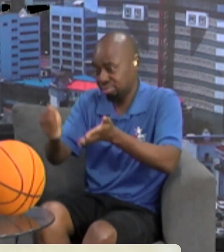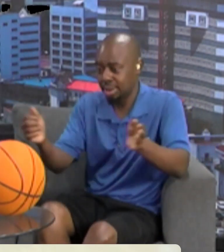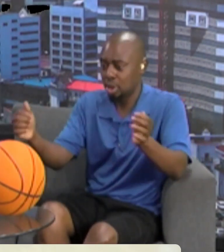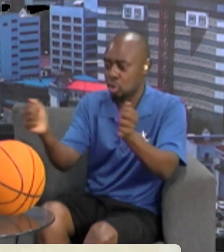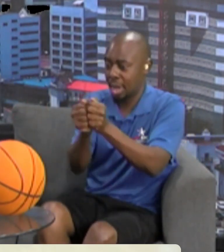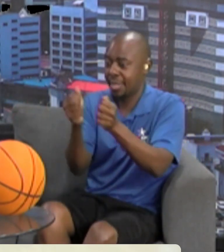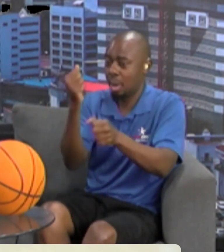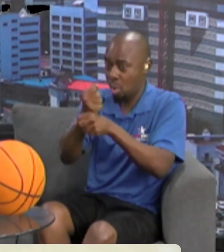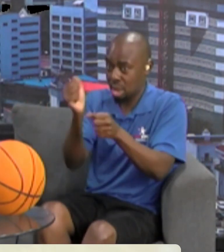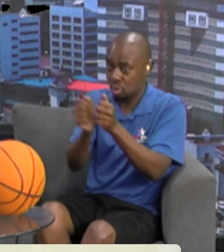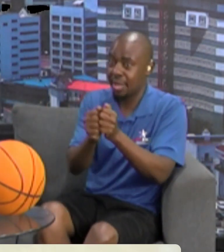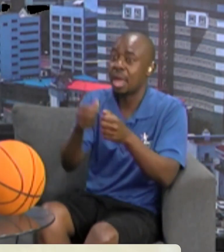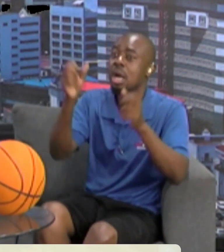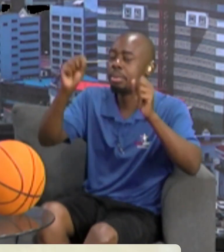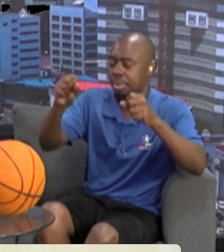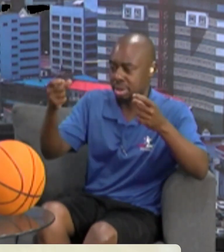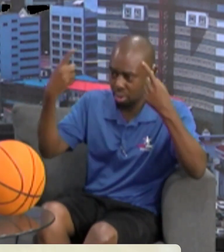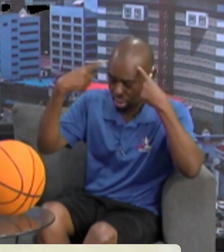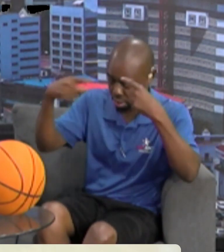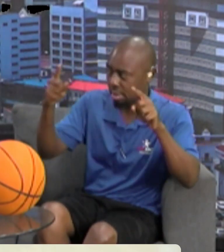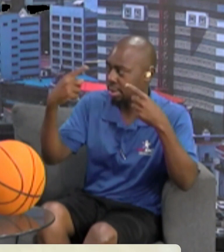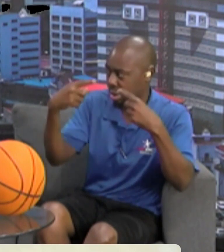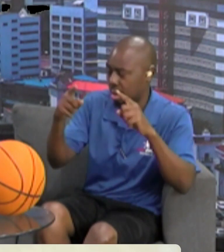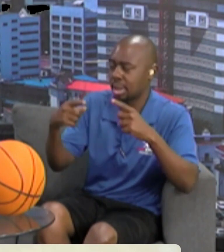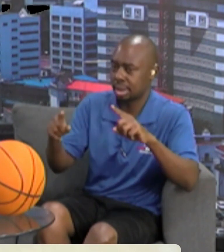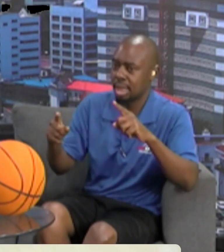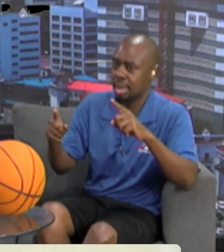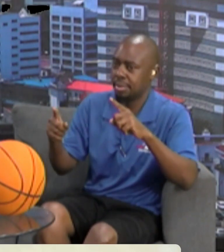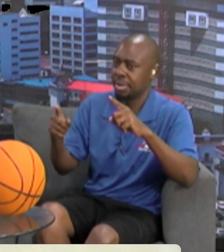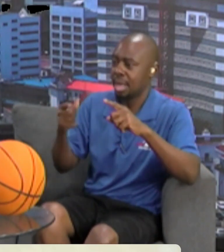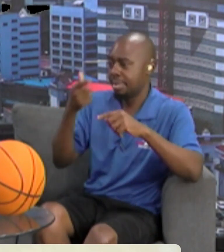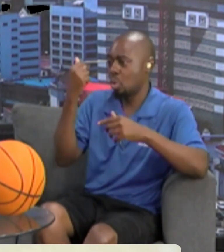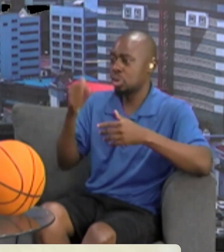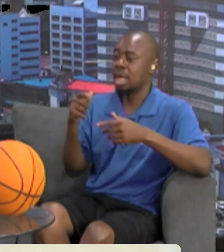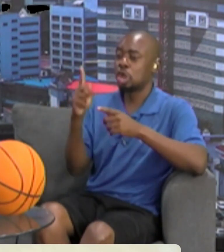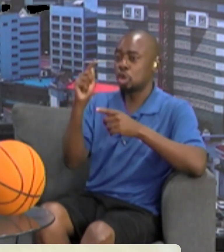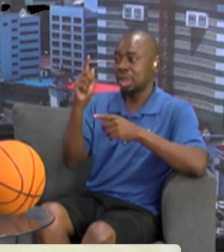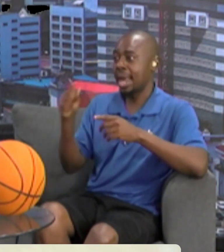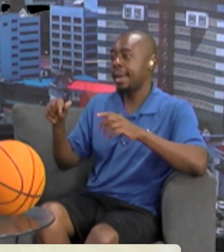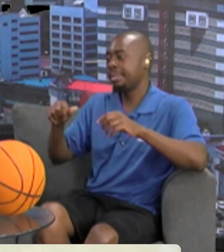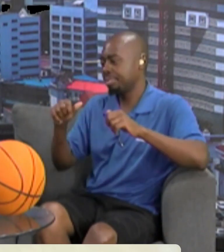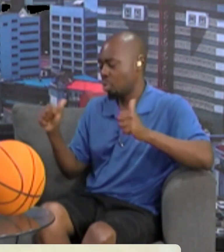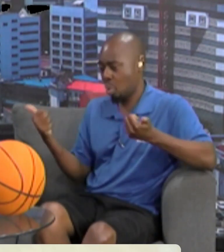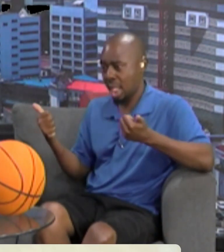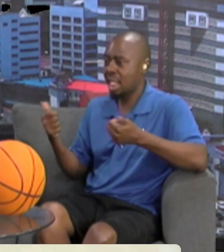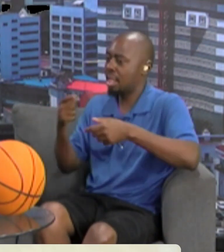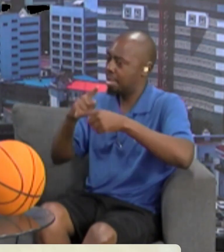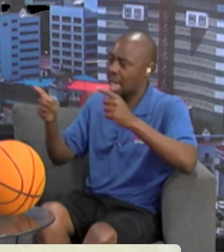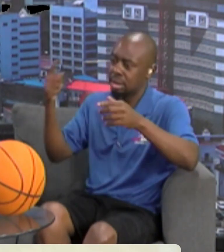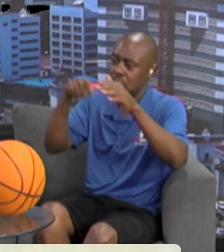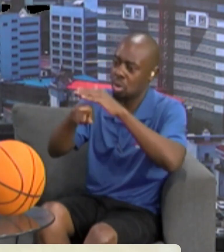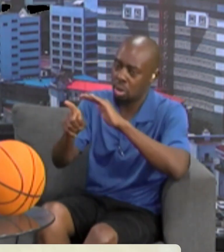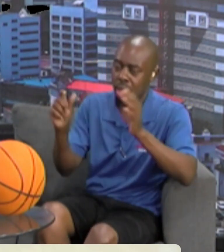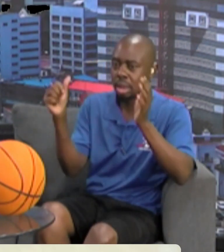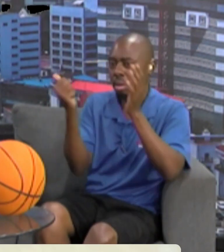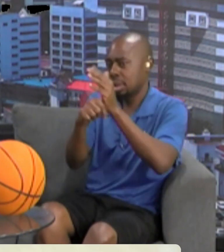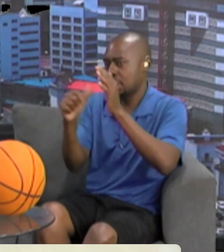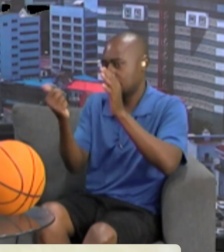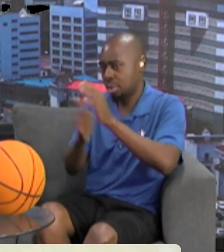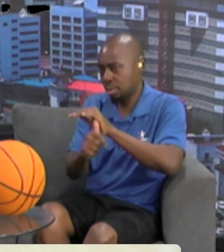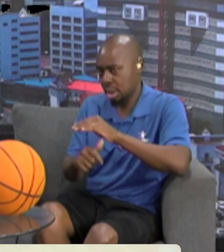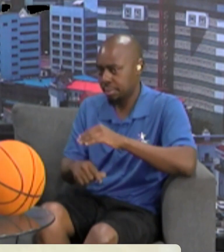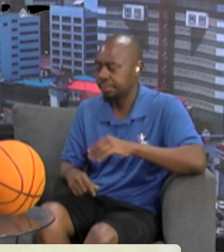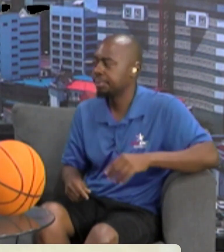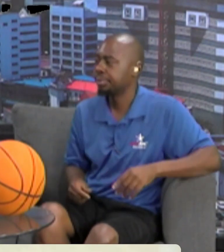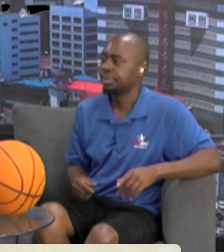environment for him. Right. And maybe they can bring another player in so that can help Son, and they can be able to help Tottenham succeed.